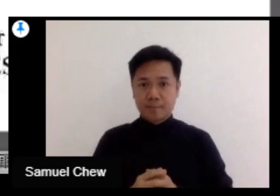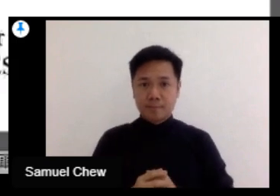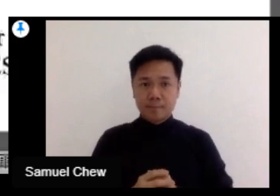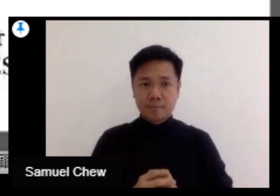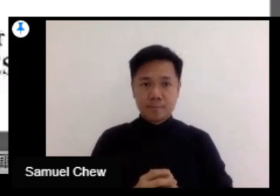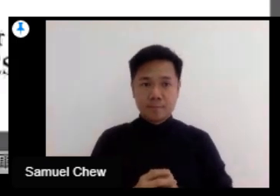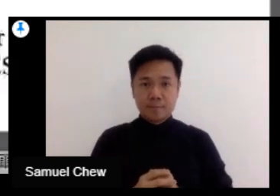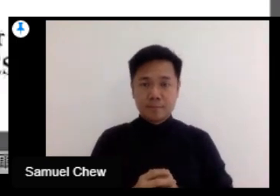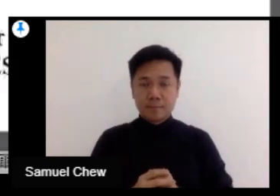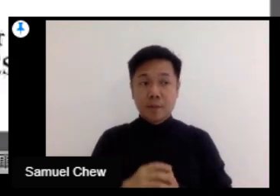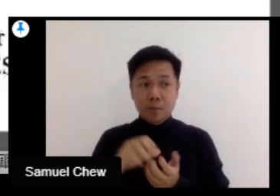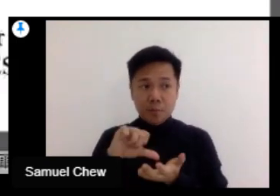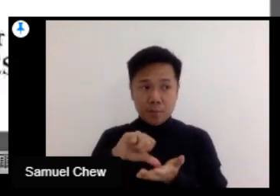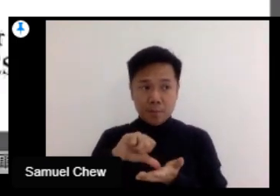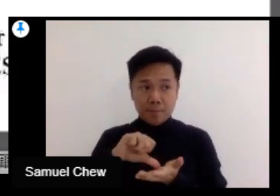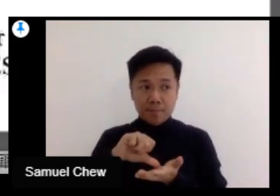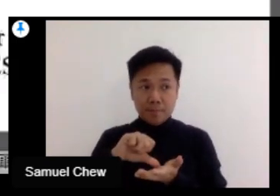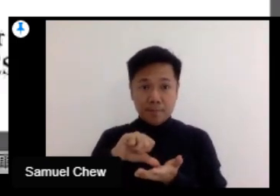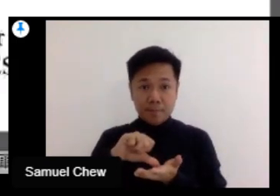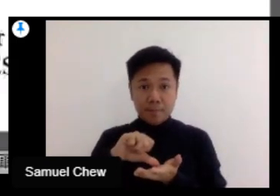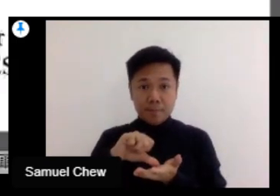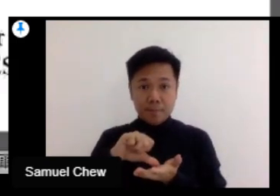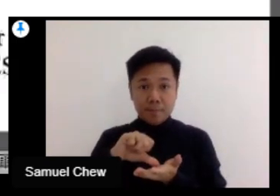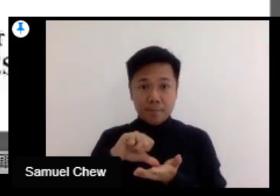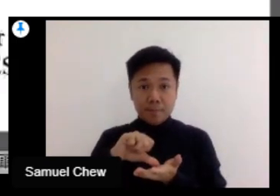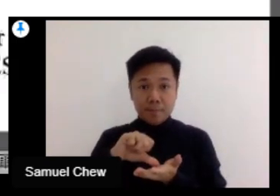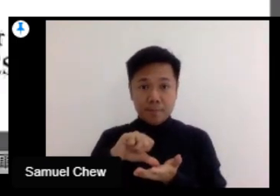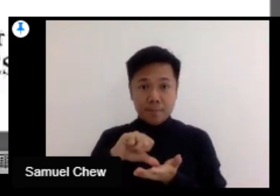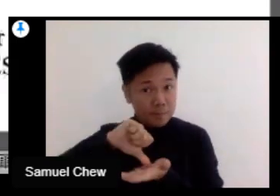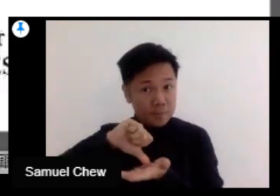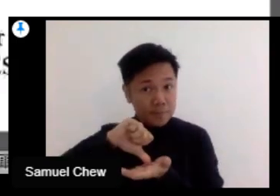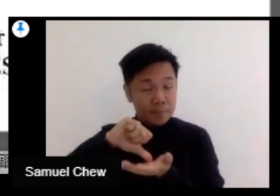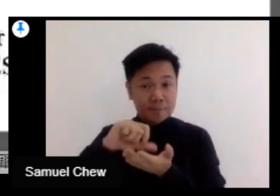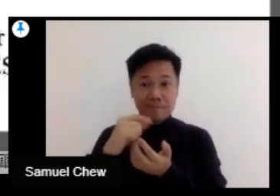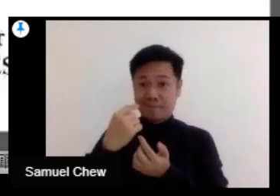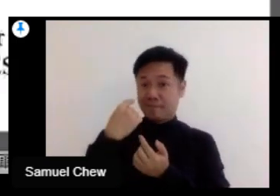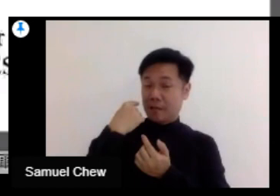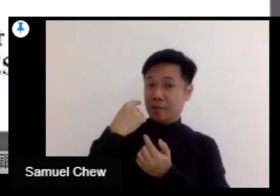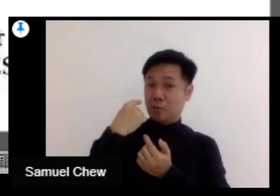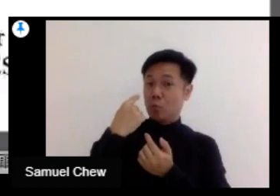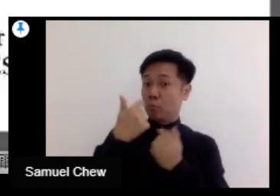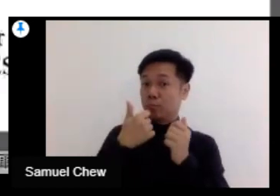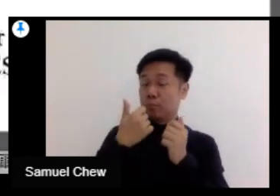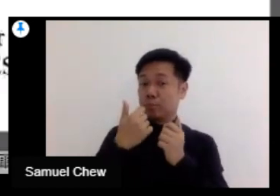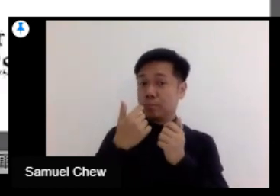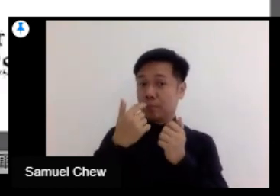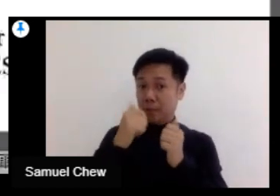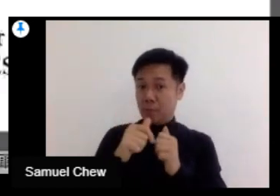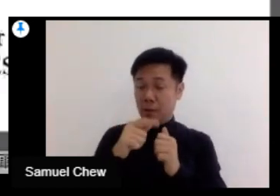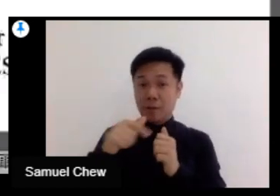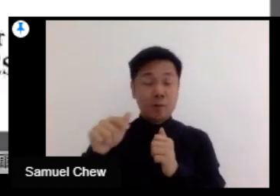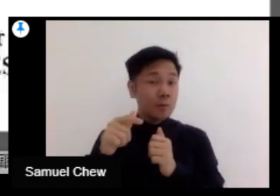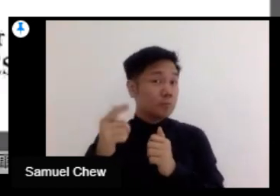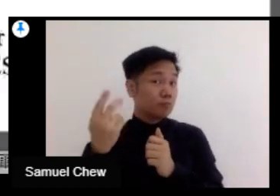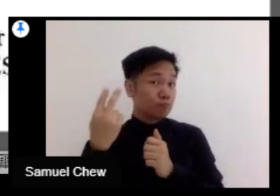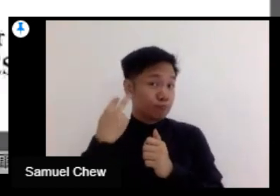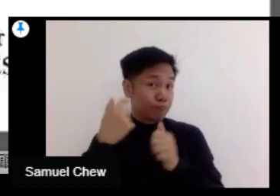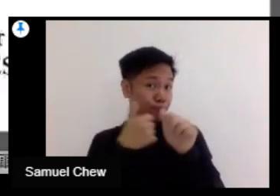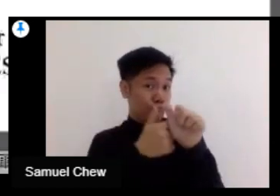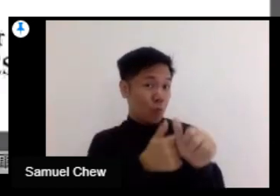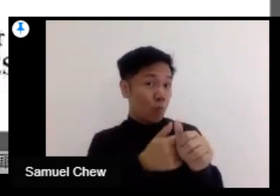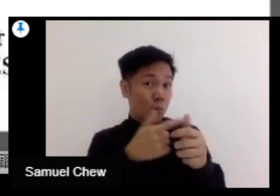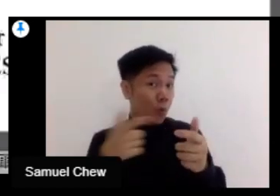I presume you were following the explanation or the clarification given by the